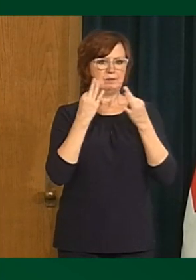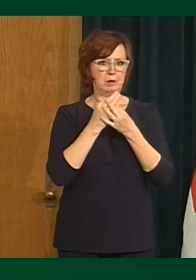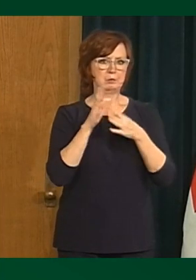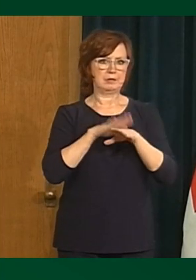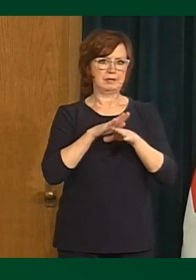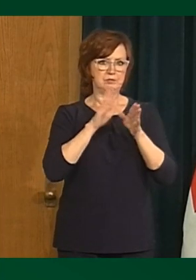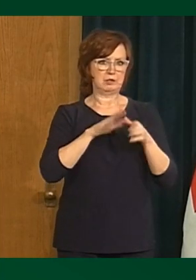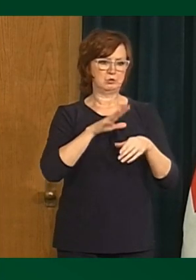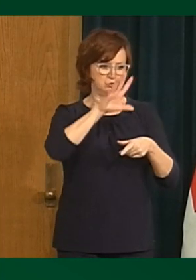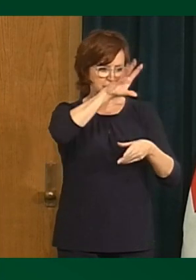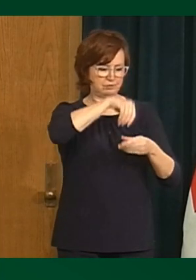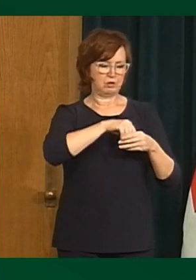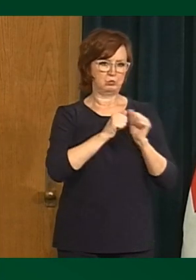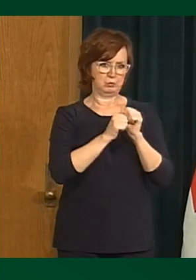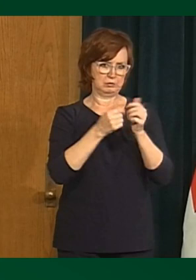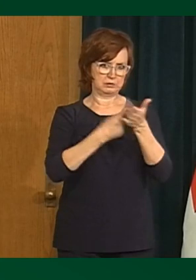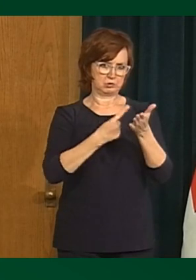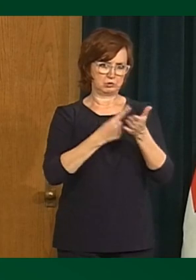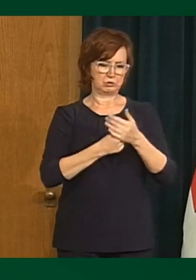I guess,